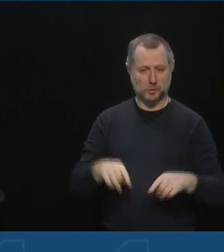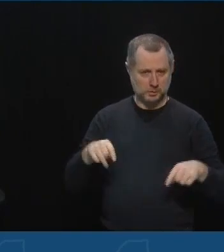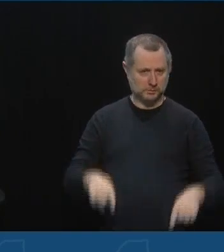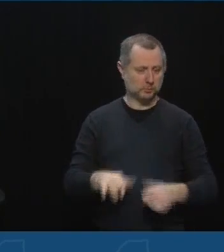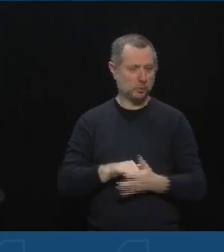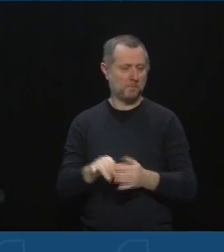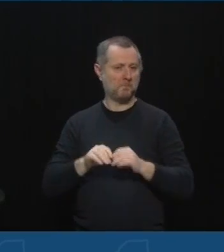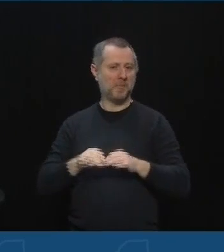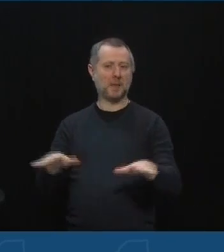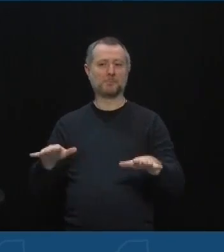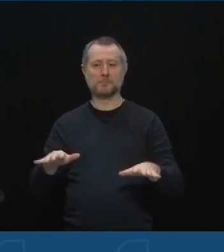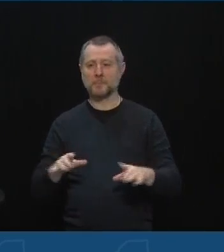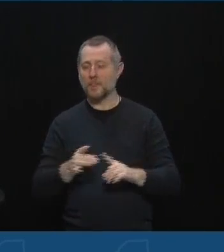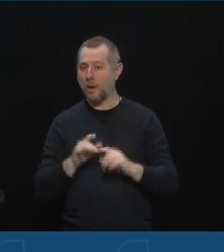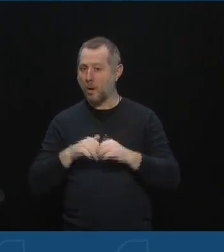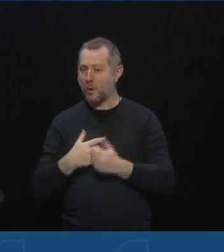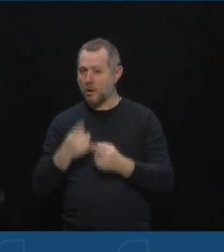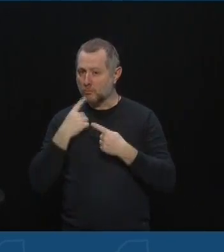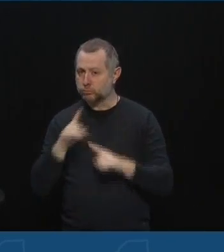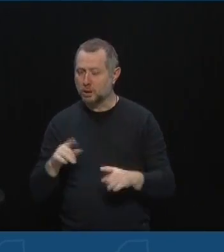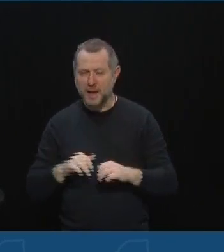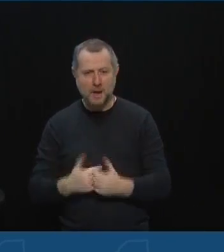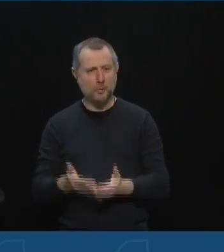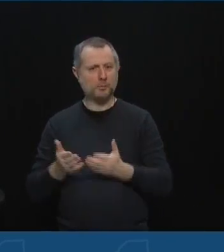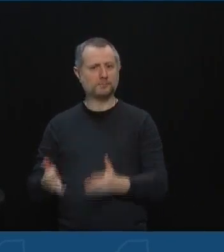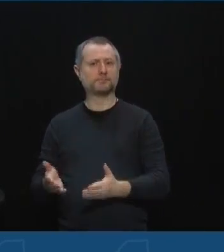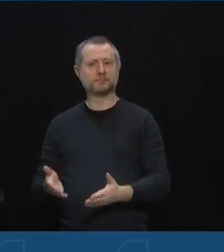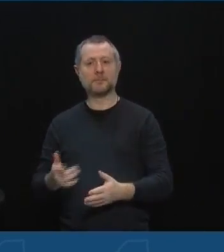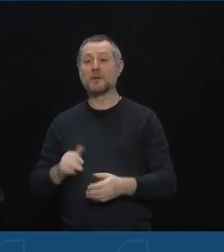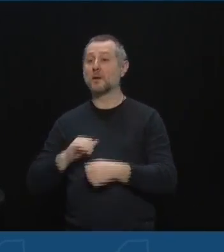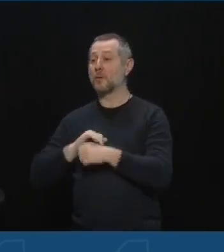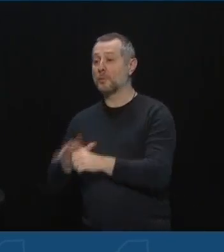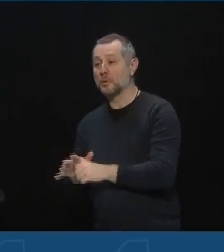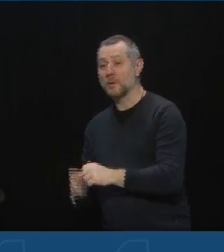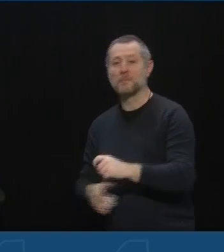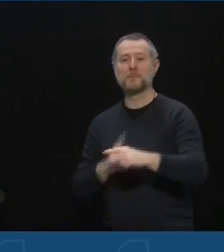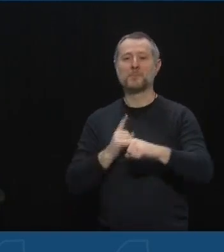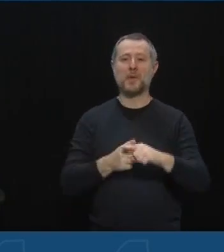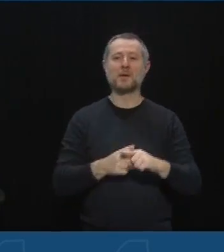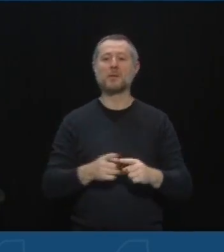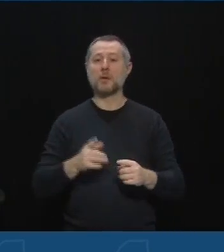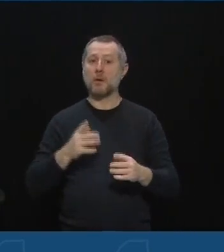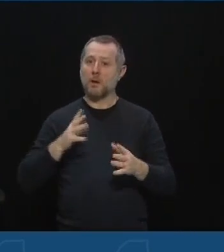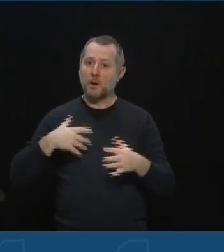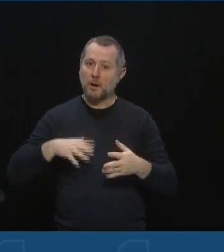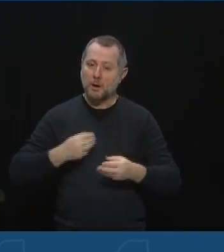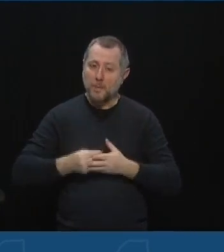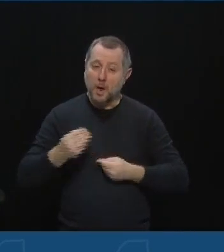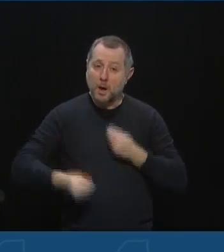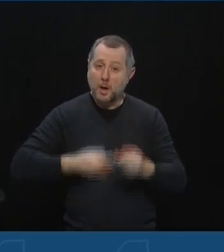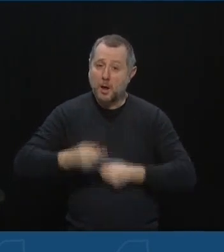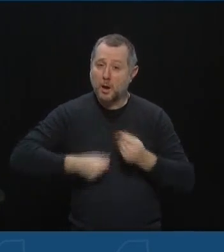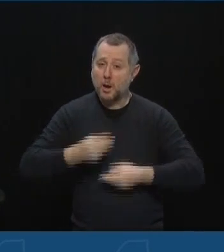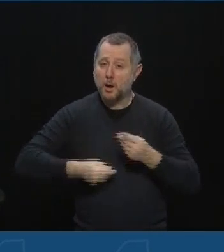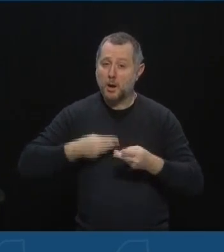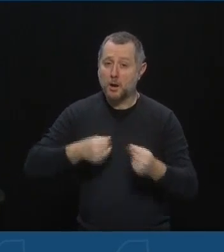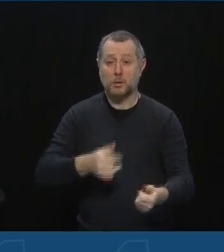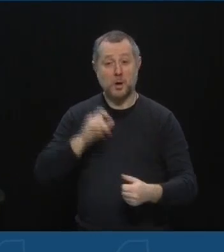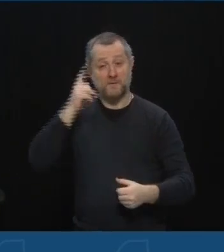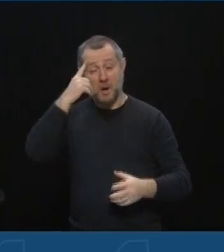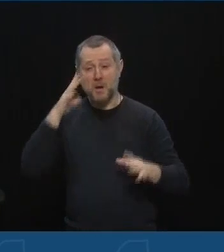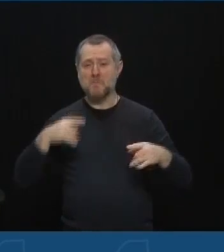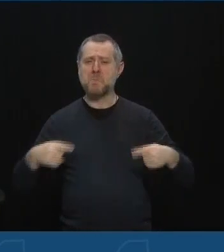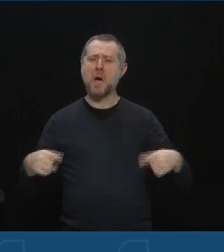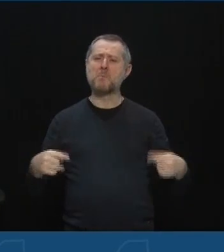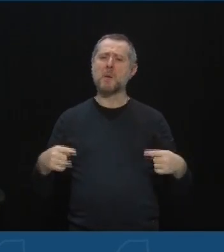most challenging time, not just with a pandemic, but with skyrocketing costs, geopolitical challenges